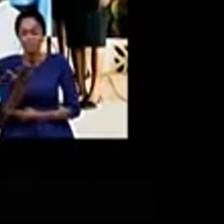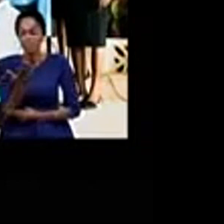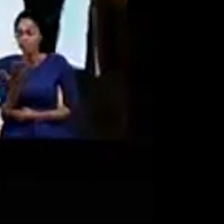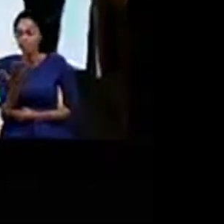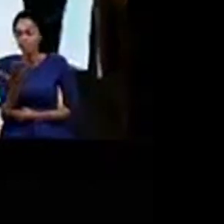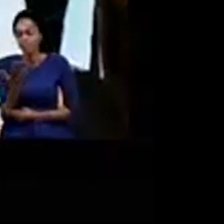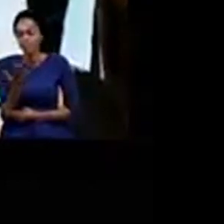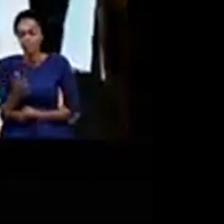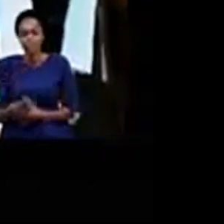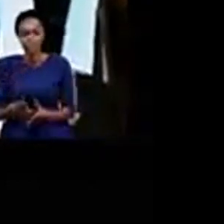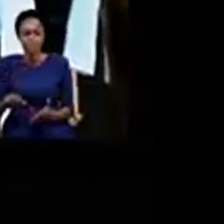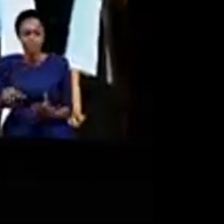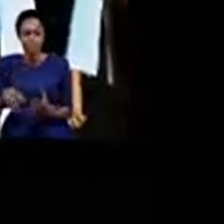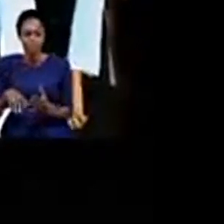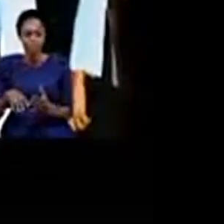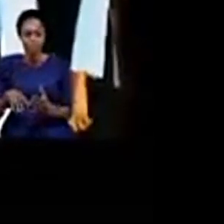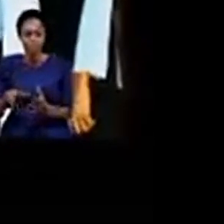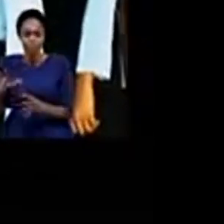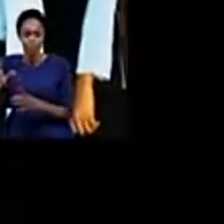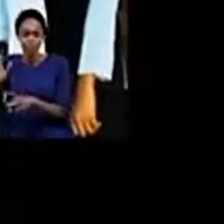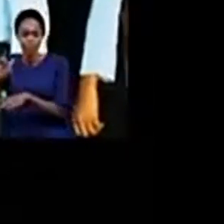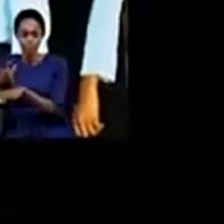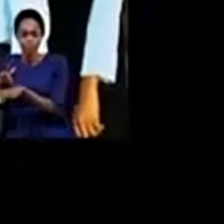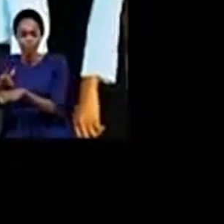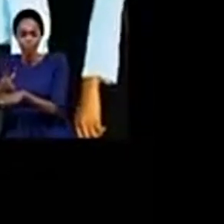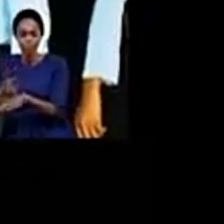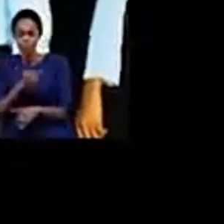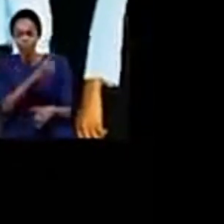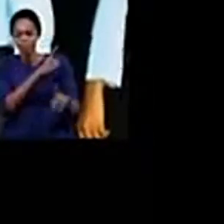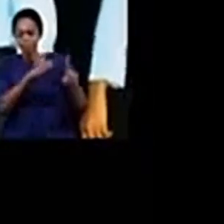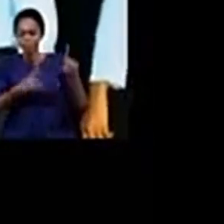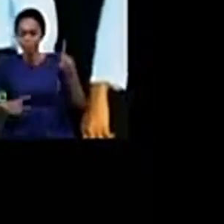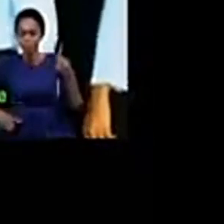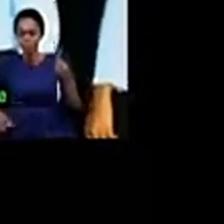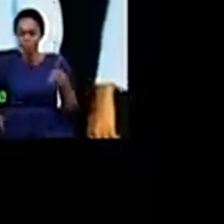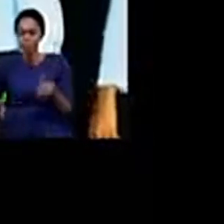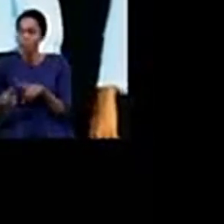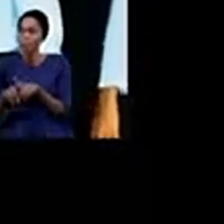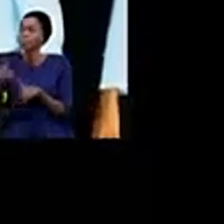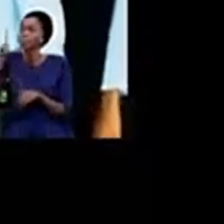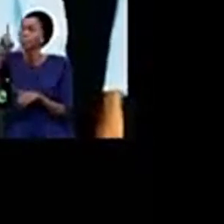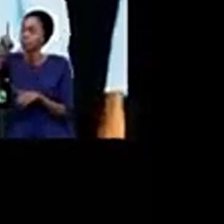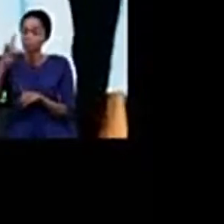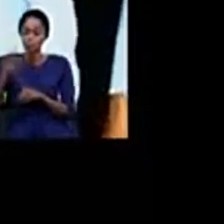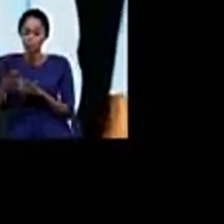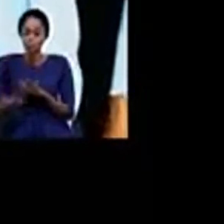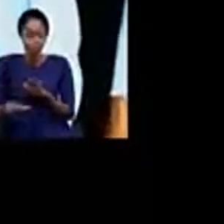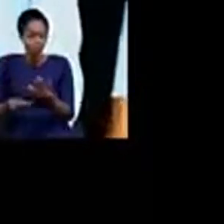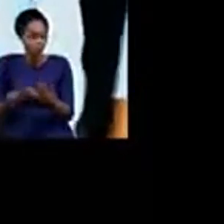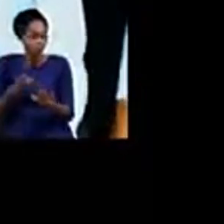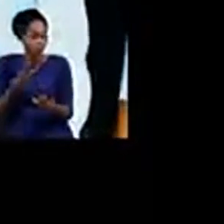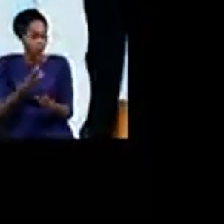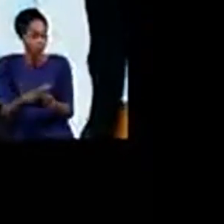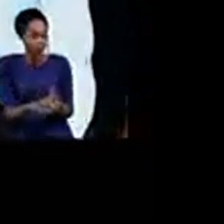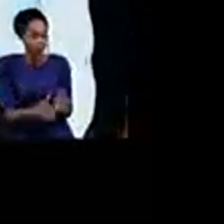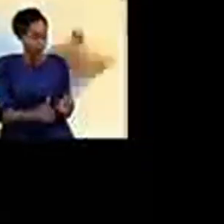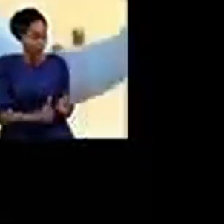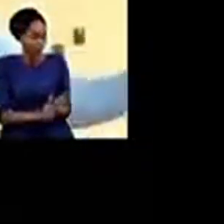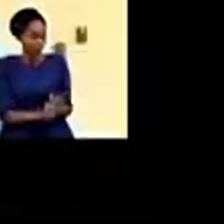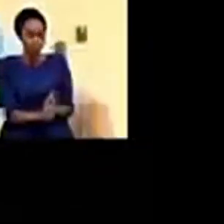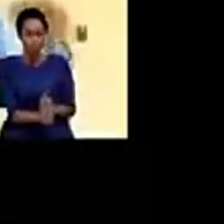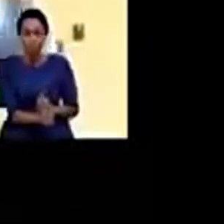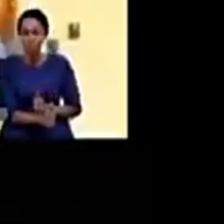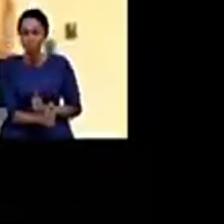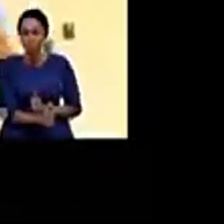hand. Reach out and touch the Lord as He passes